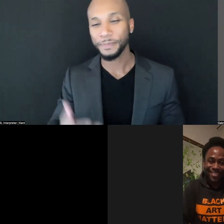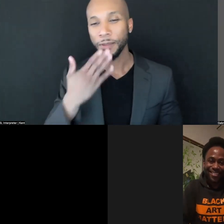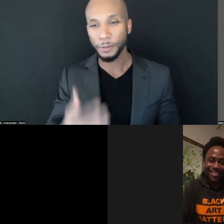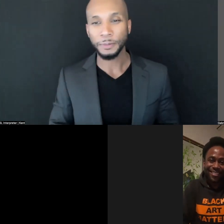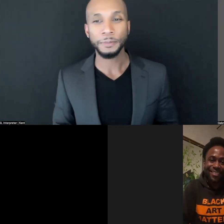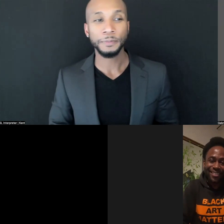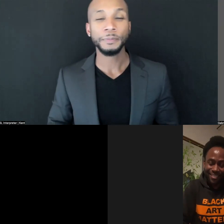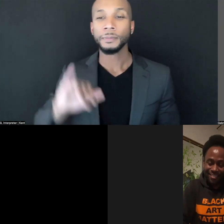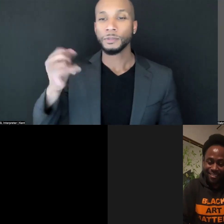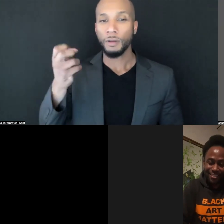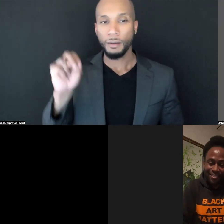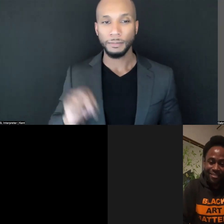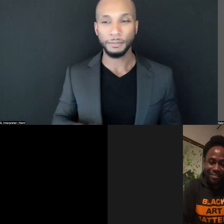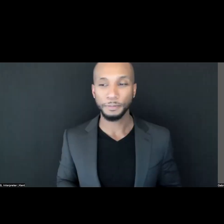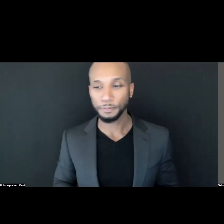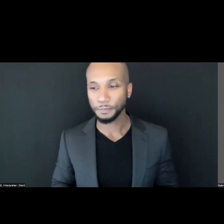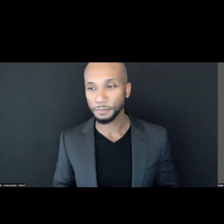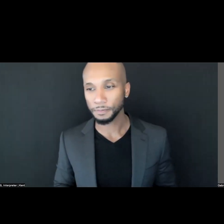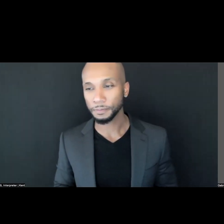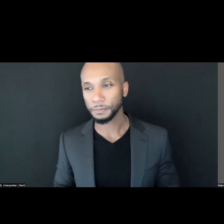And John,